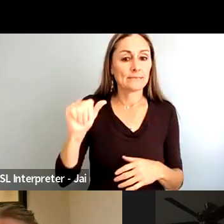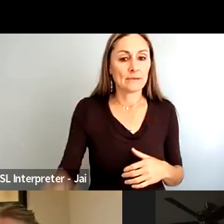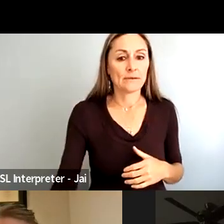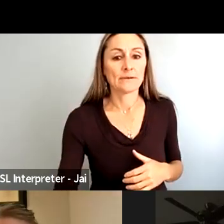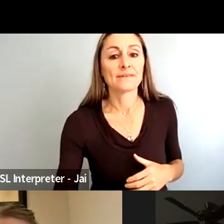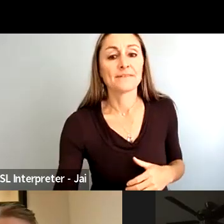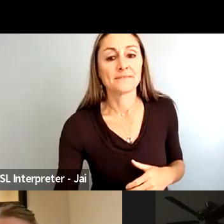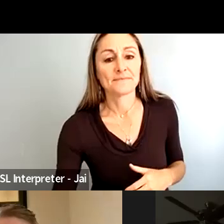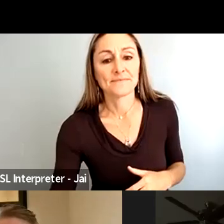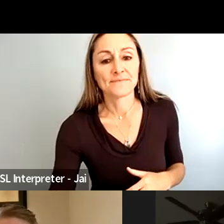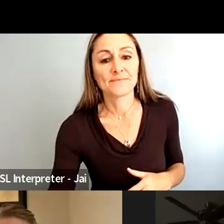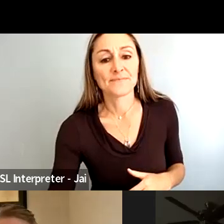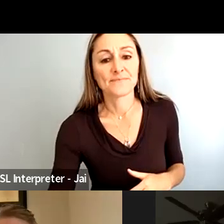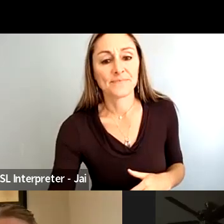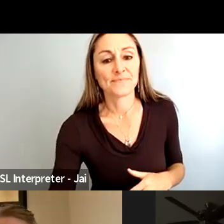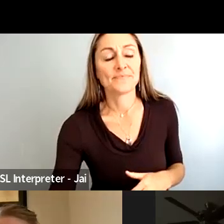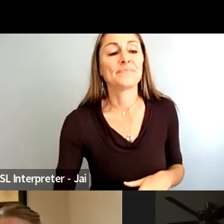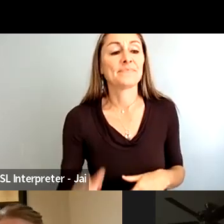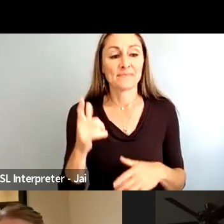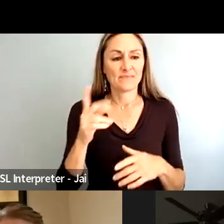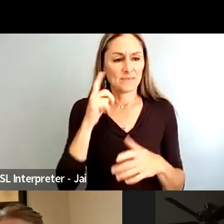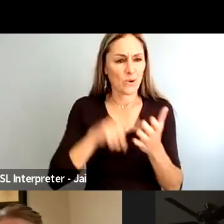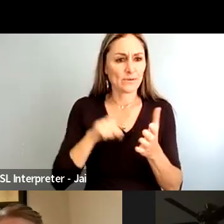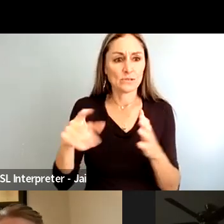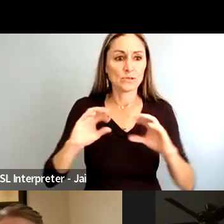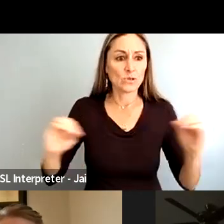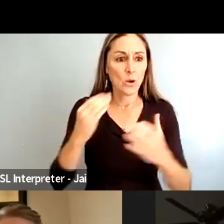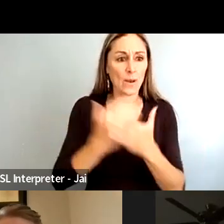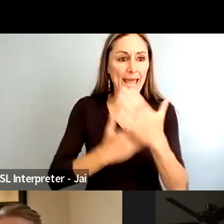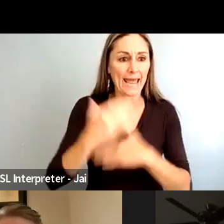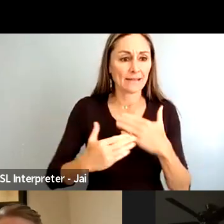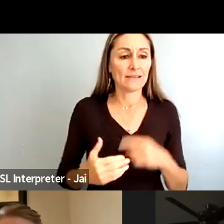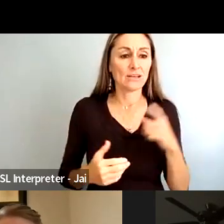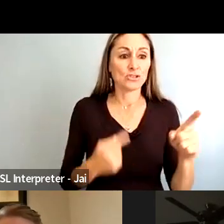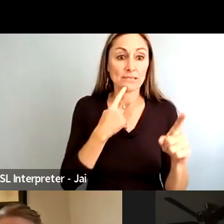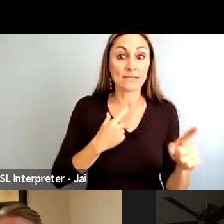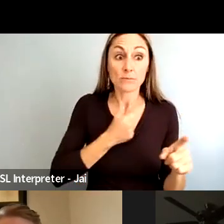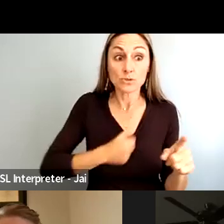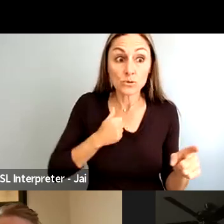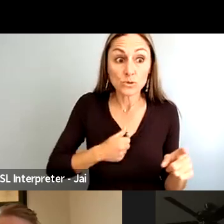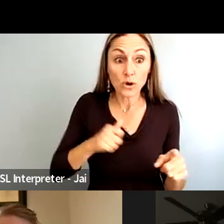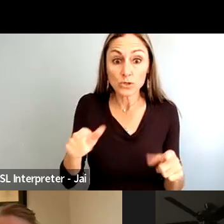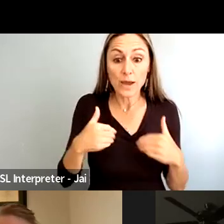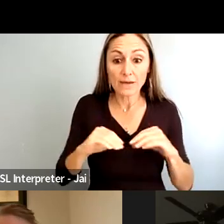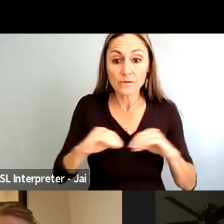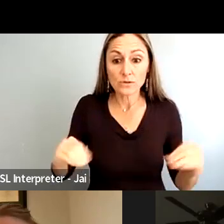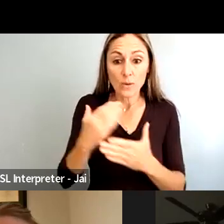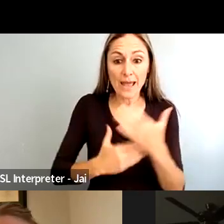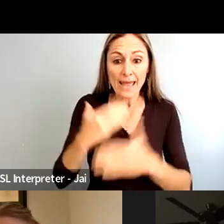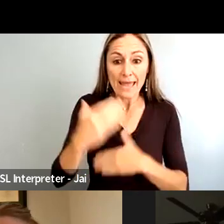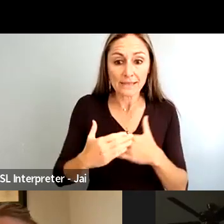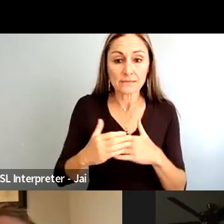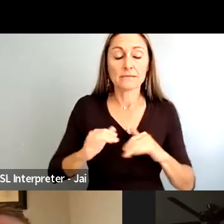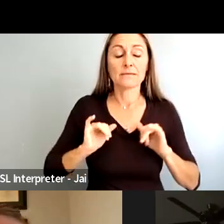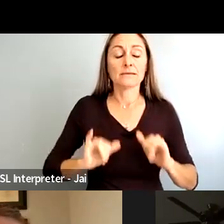not have any hands and said, oh, I'm so sorry you don't have hands. And so it happens, other